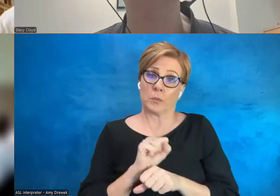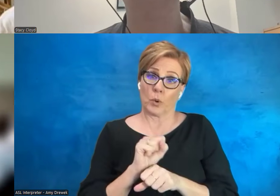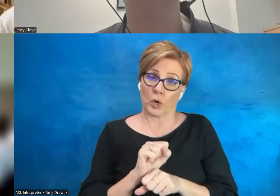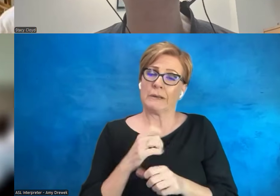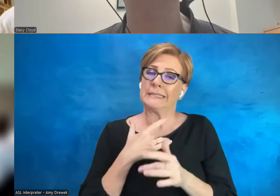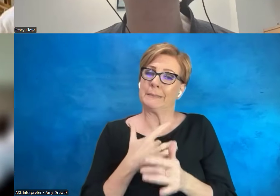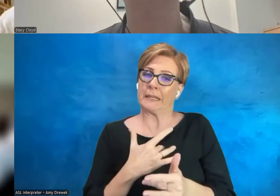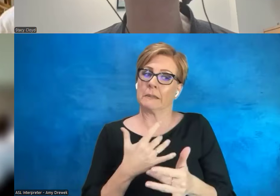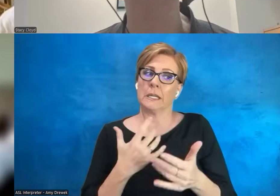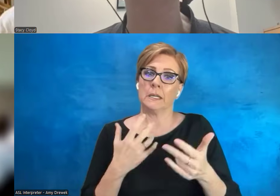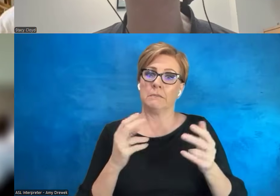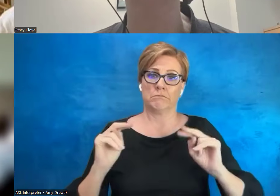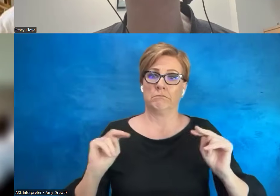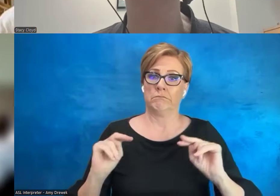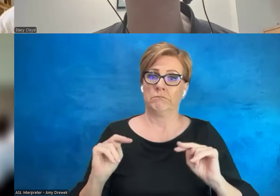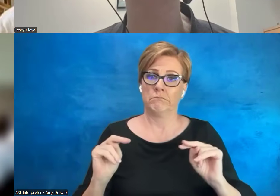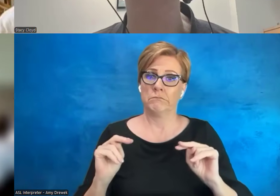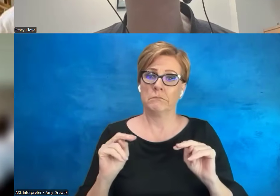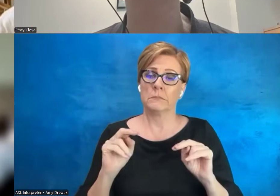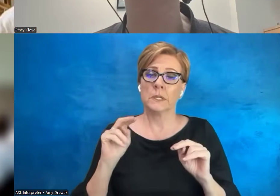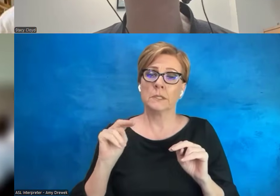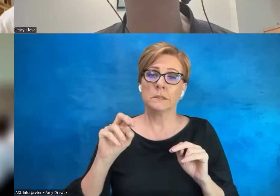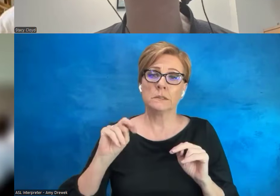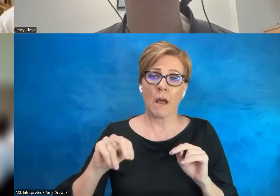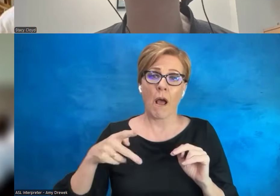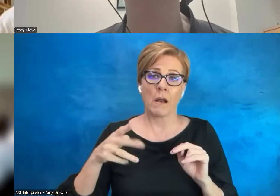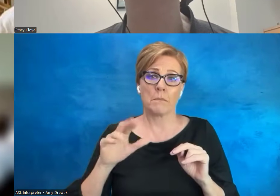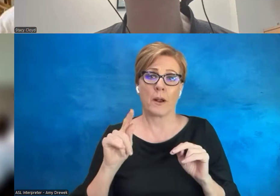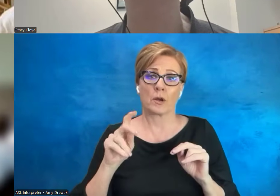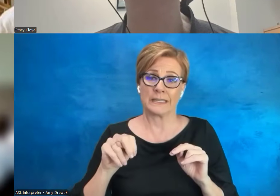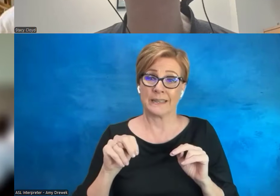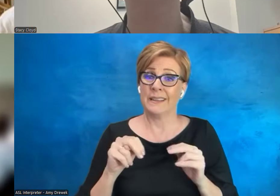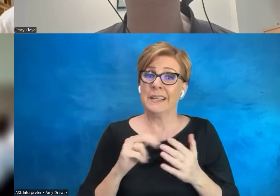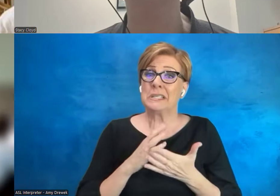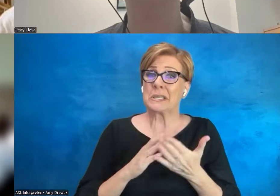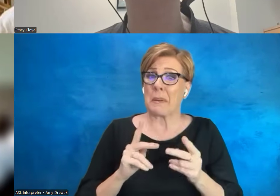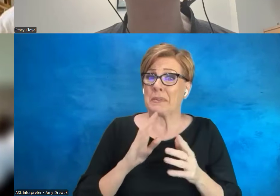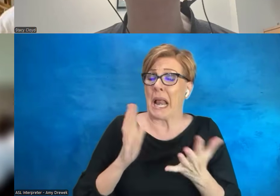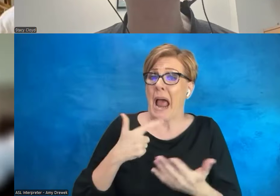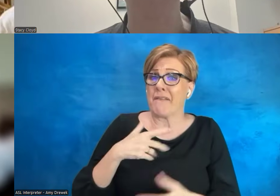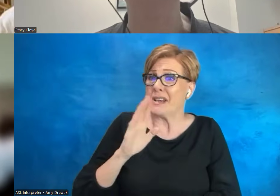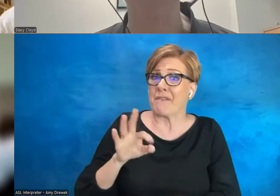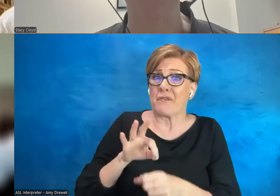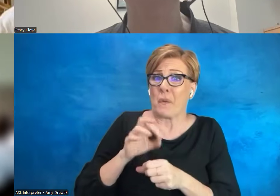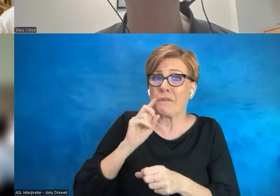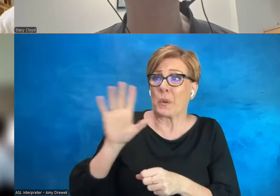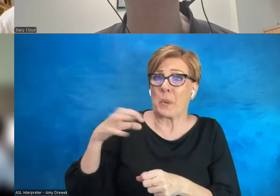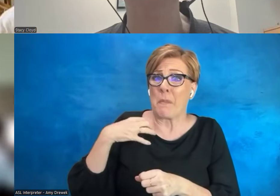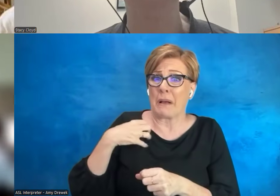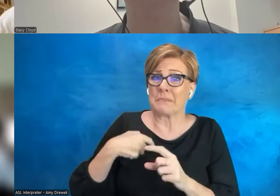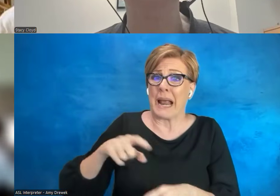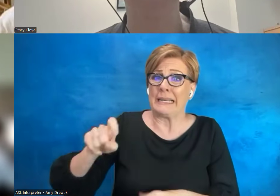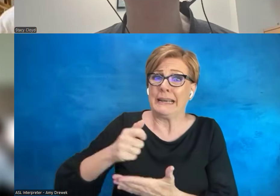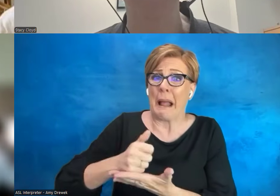nonpartisan work. I've had folks call me up and say, I've never voted for your boss, but I need his help. And that's because he's